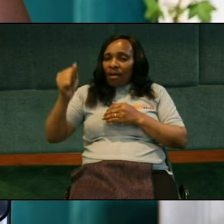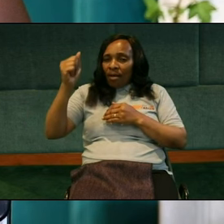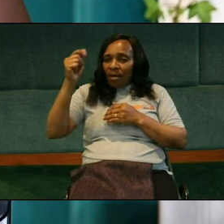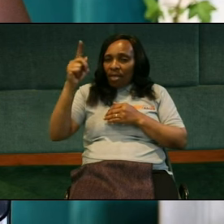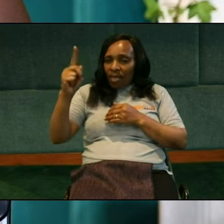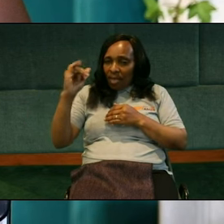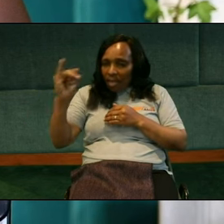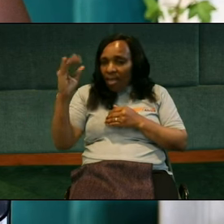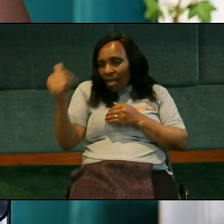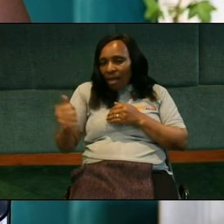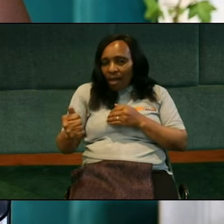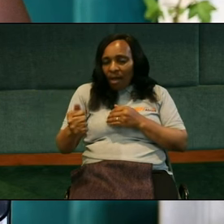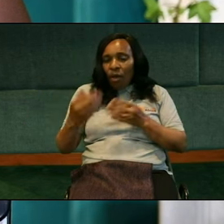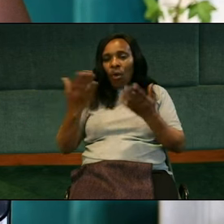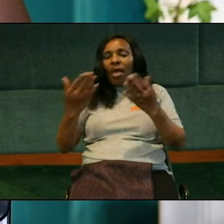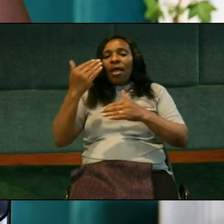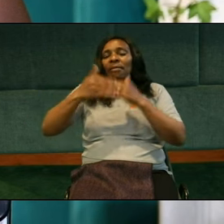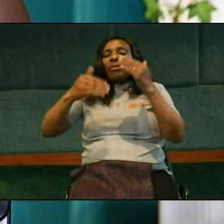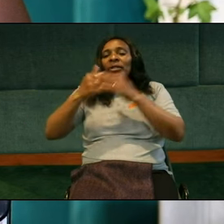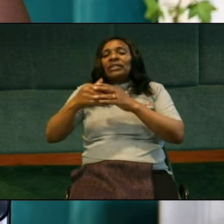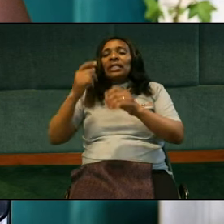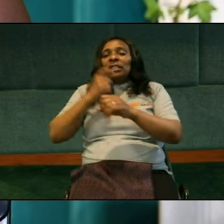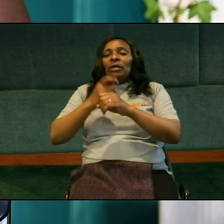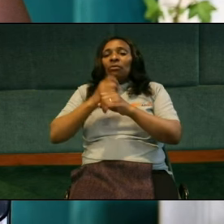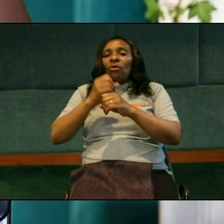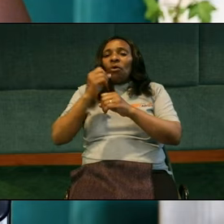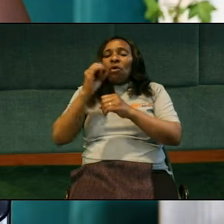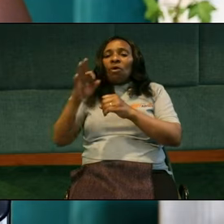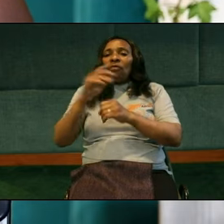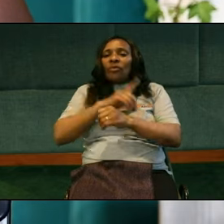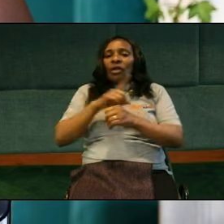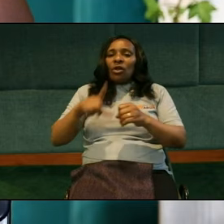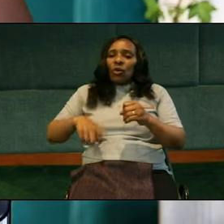built a magnificent temple for God.